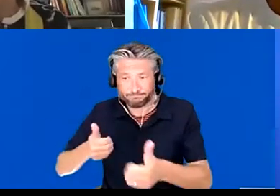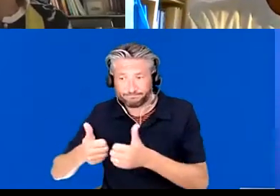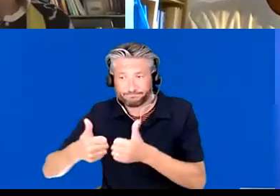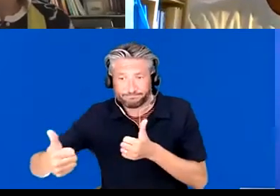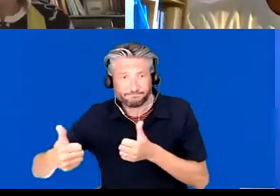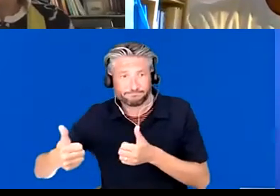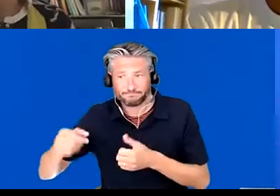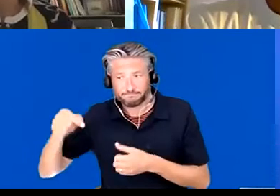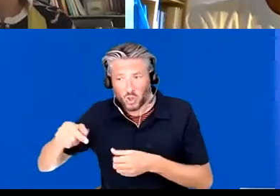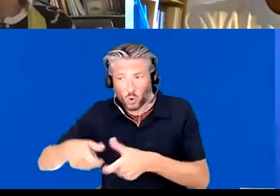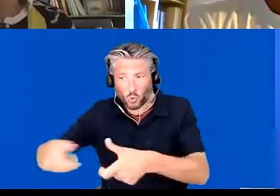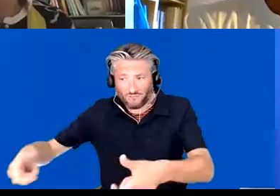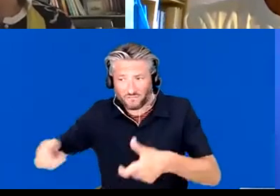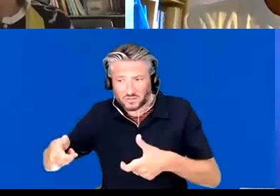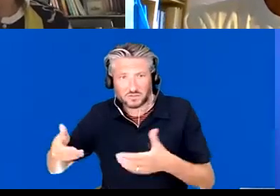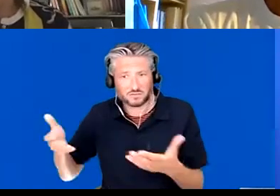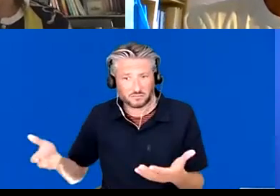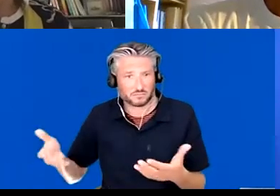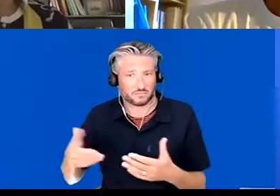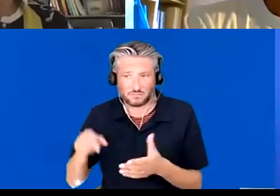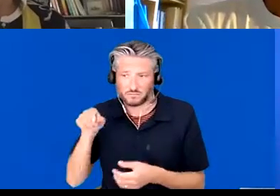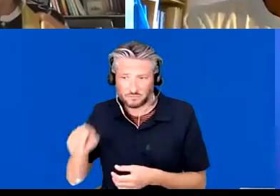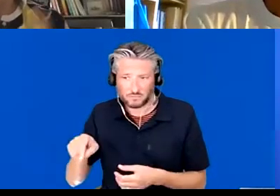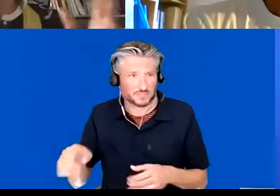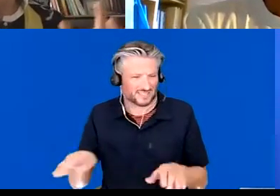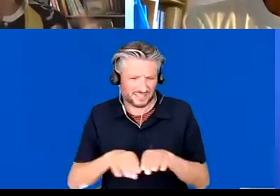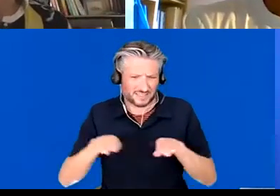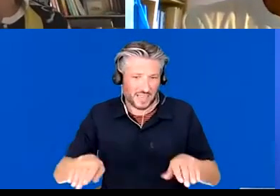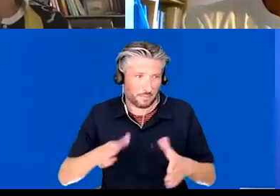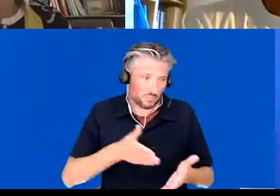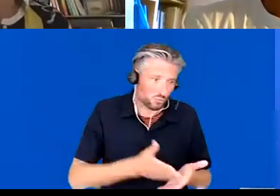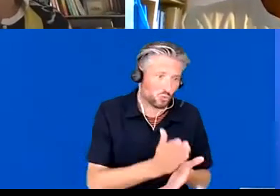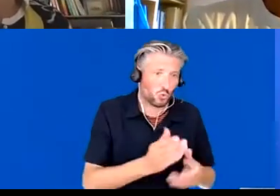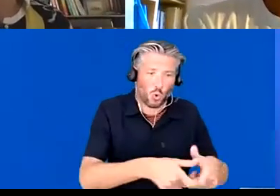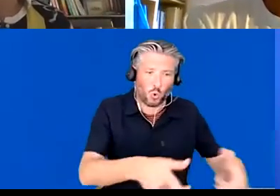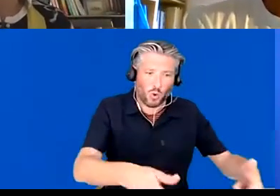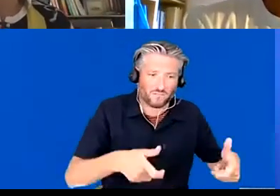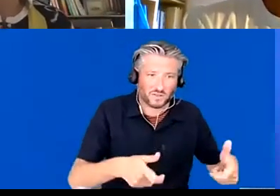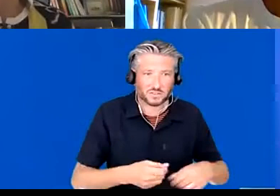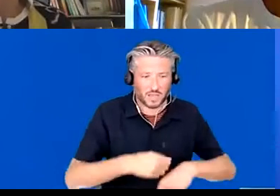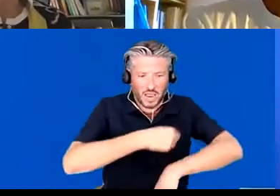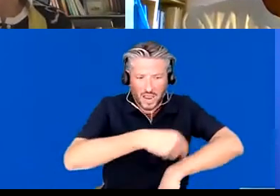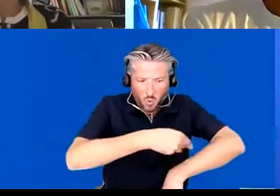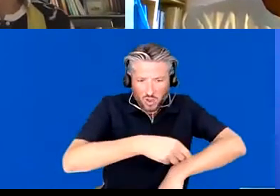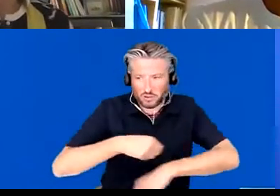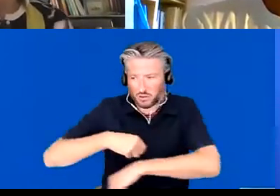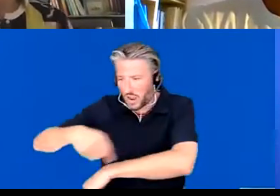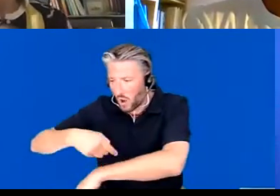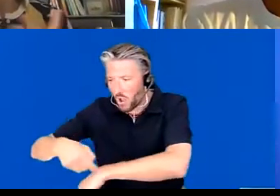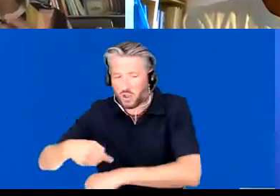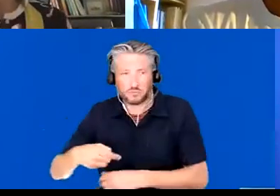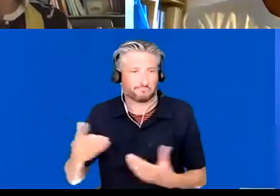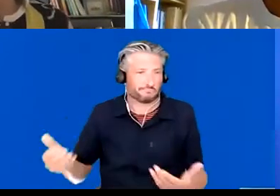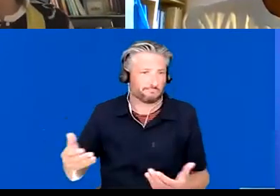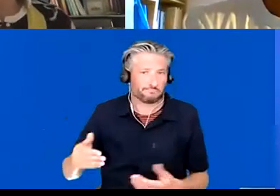think funding agencies now have to revise their guidelines of what they fund and what they don't, and we have